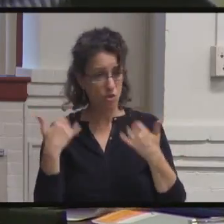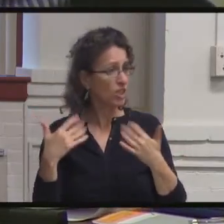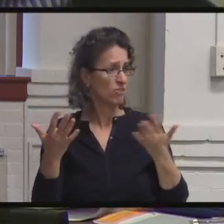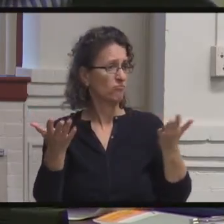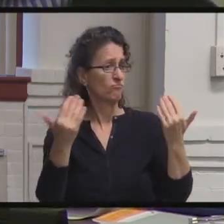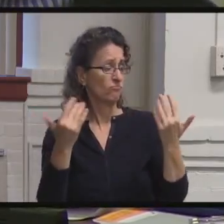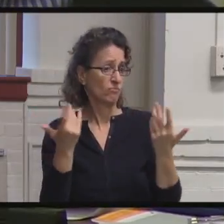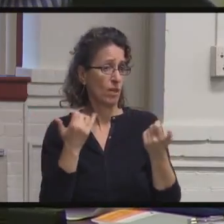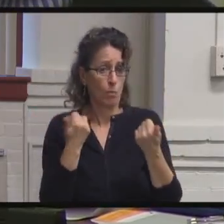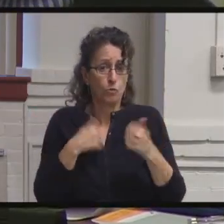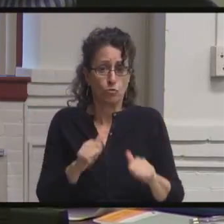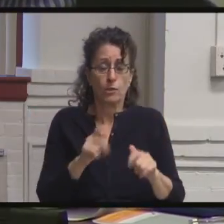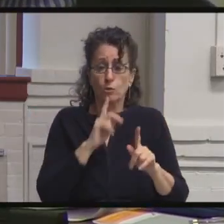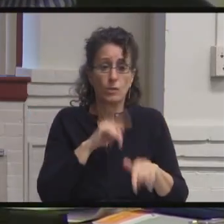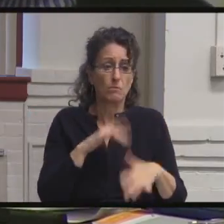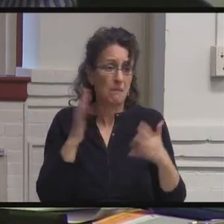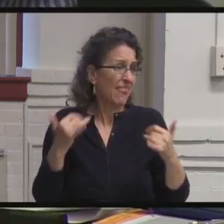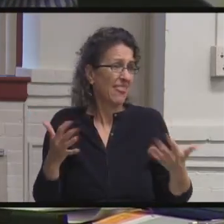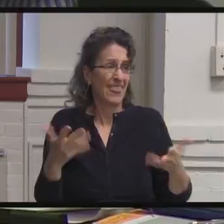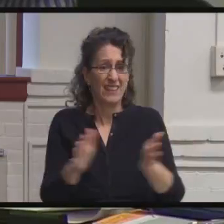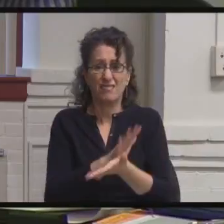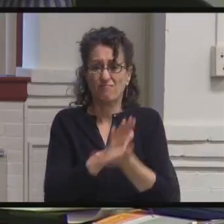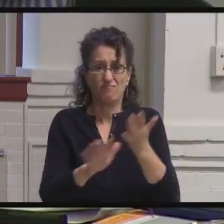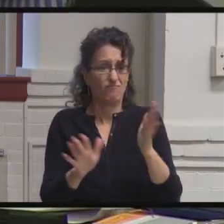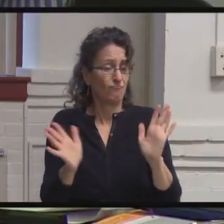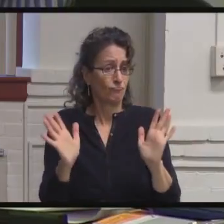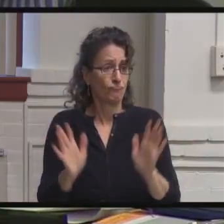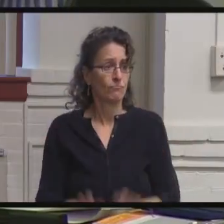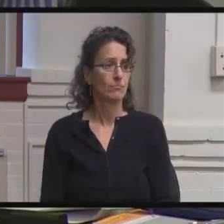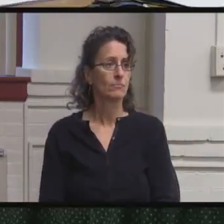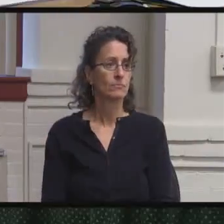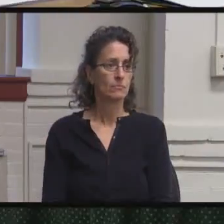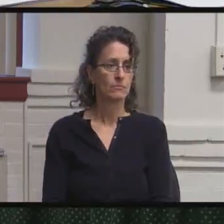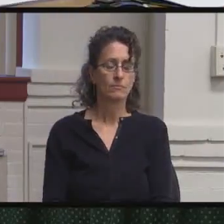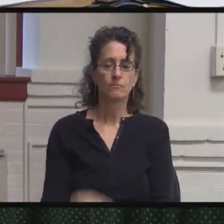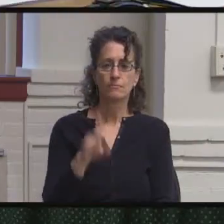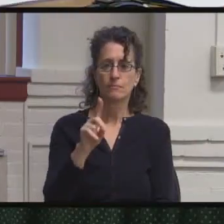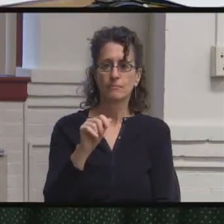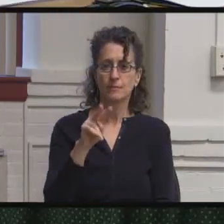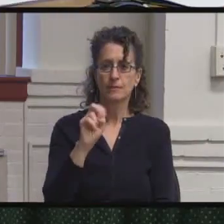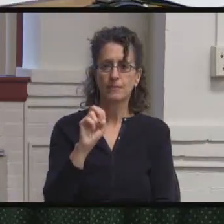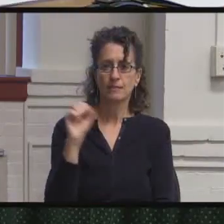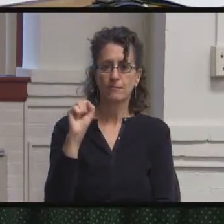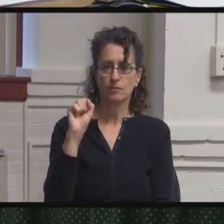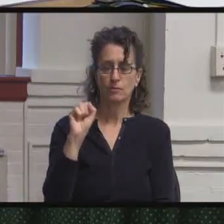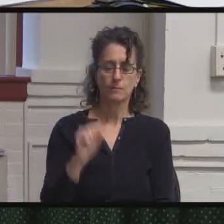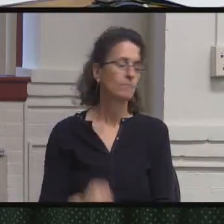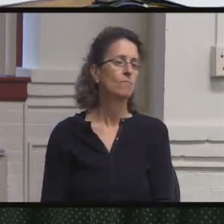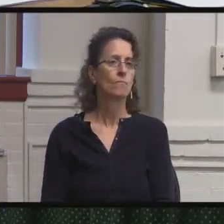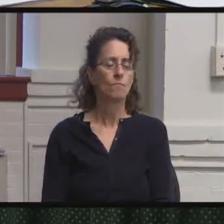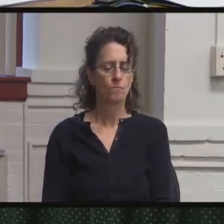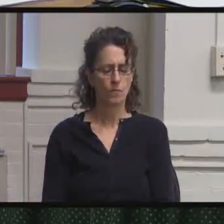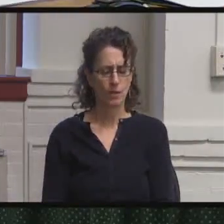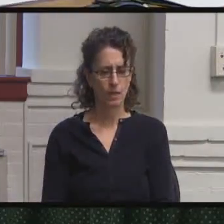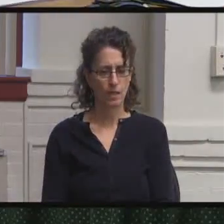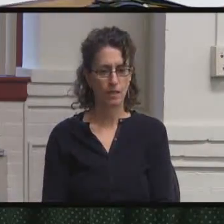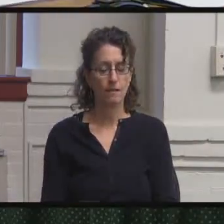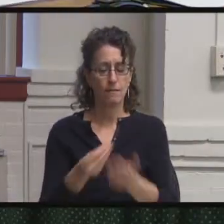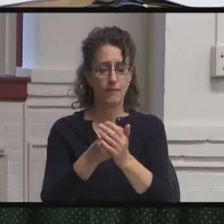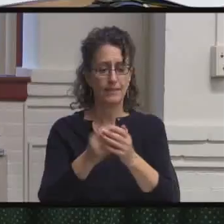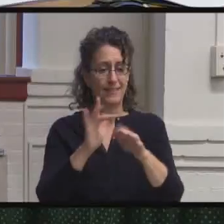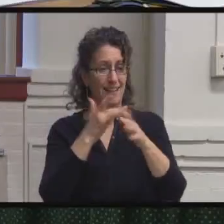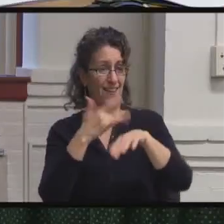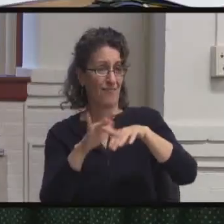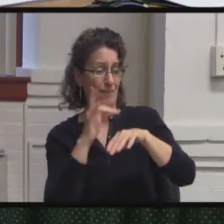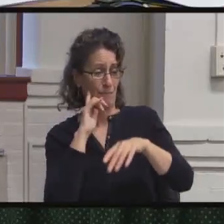answer those for you. Otherwise, that's really all I have for tonight. Dave? Yeah. John, the available funds for grants and